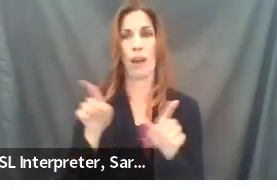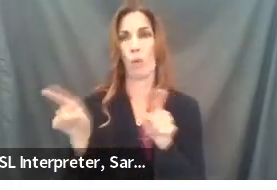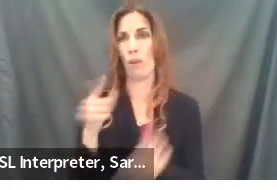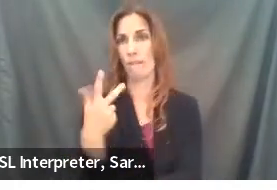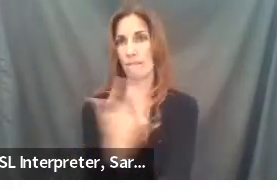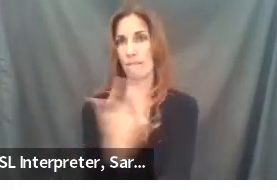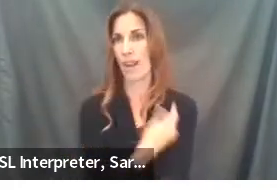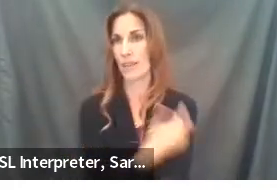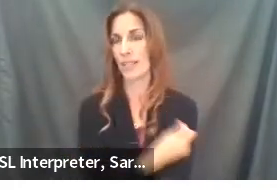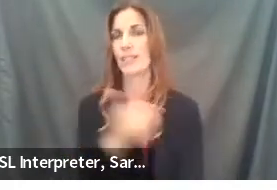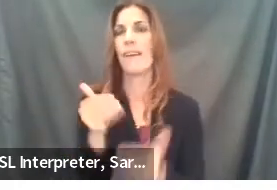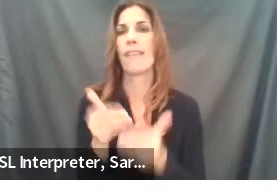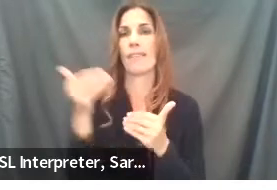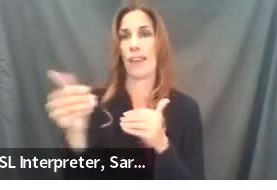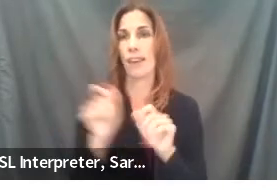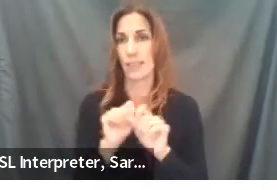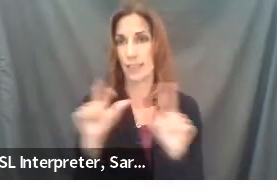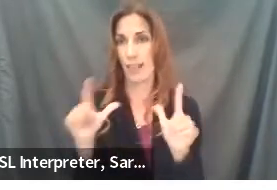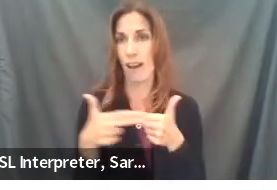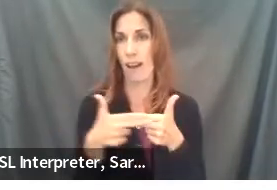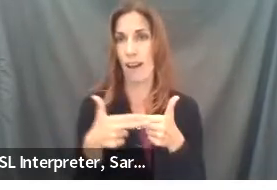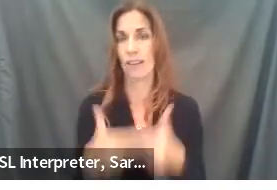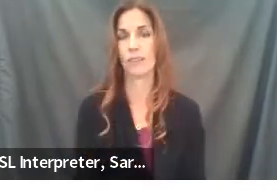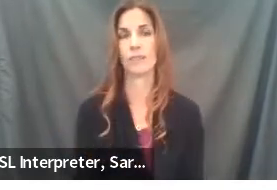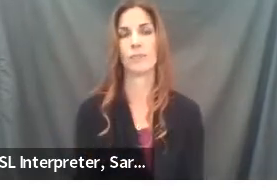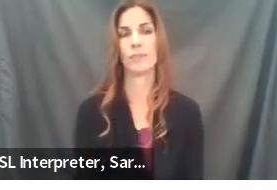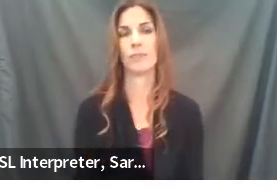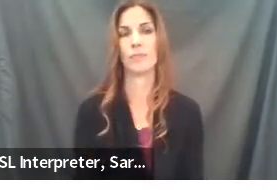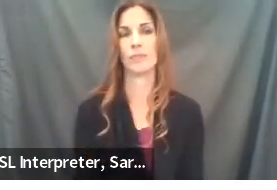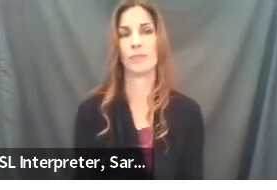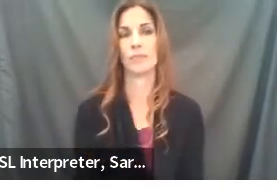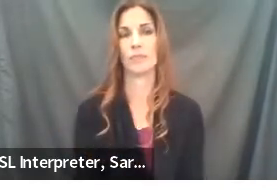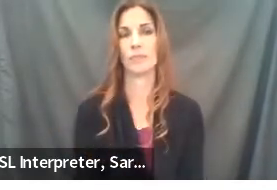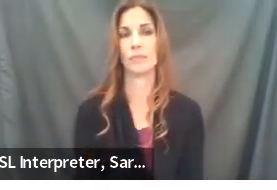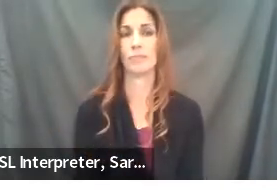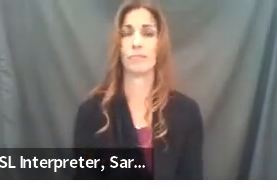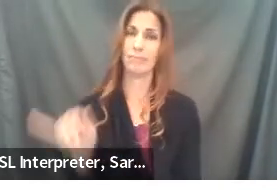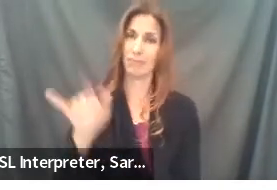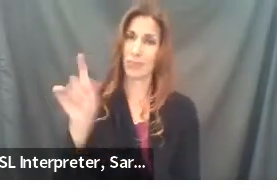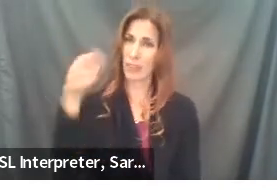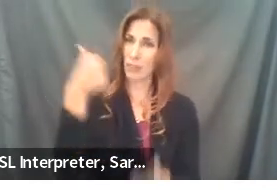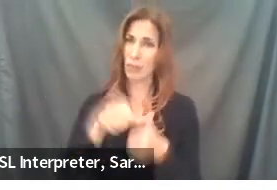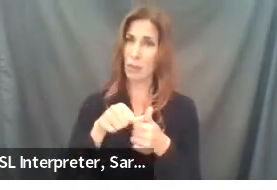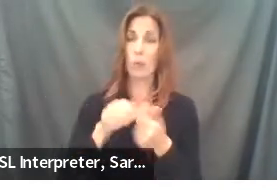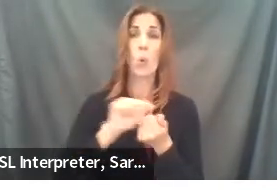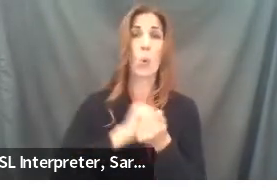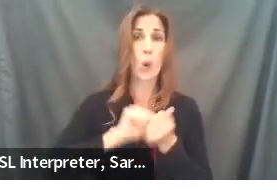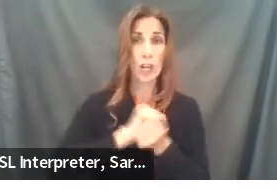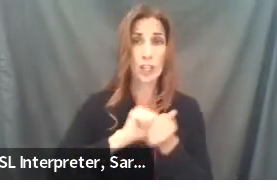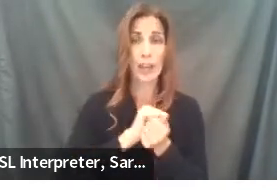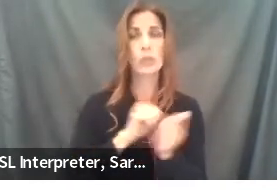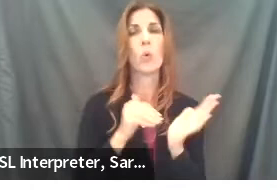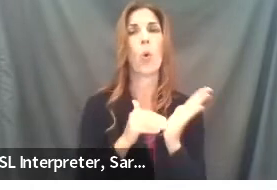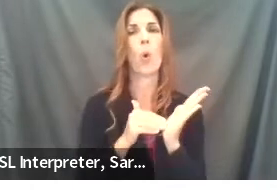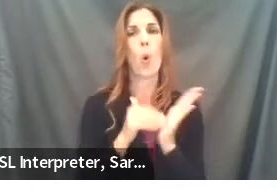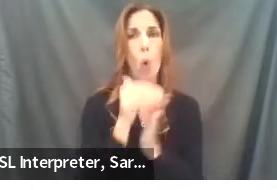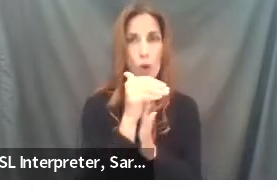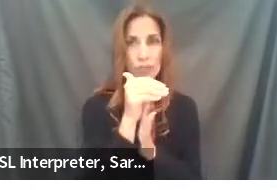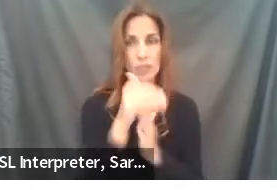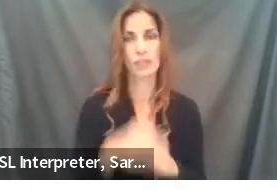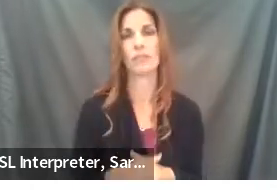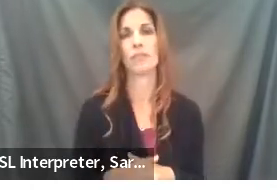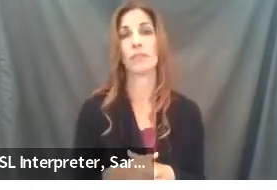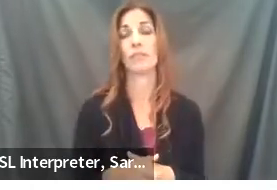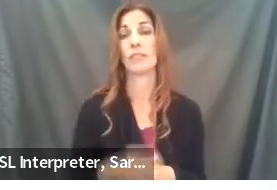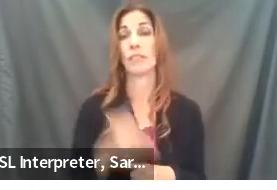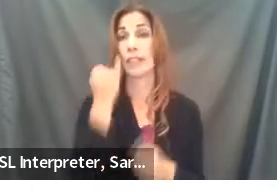slide. But also we still need to remember to wash our hands often, cover your cough